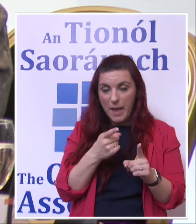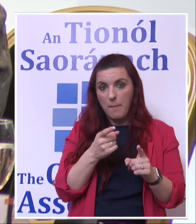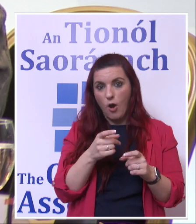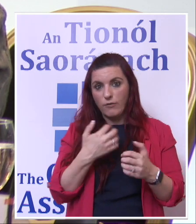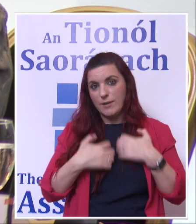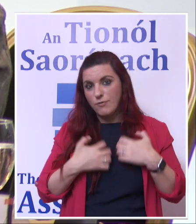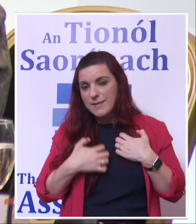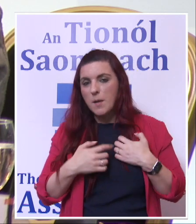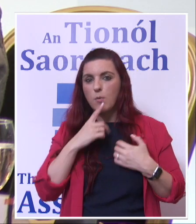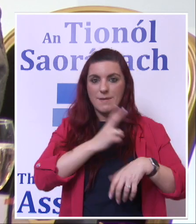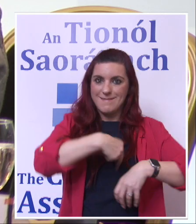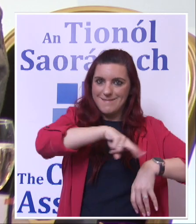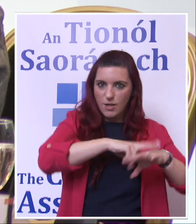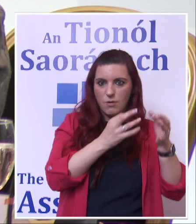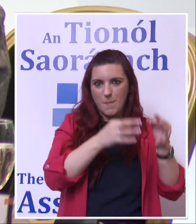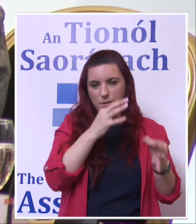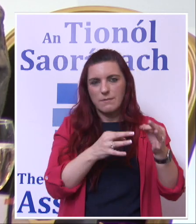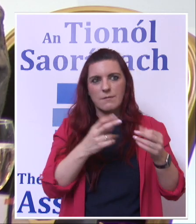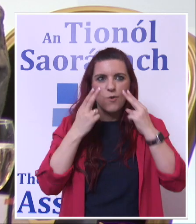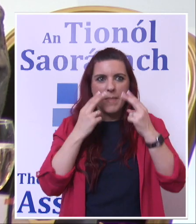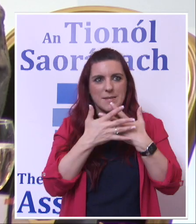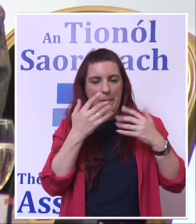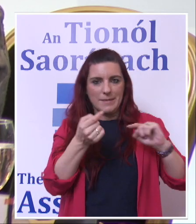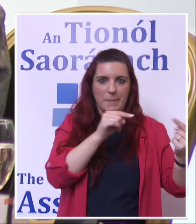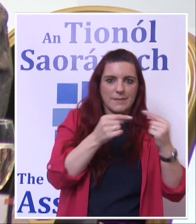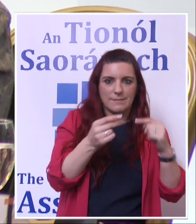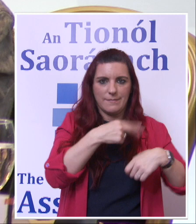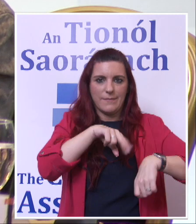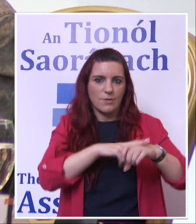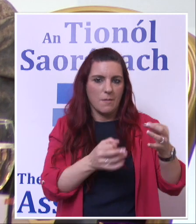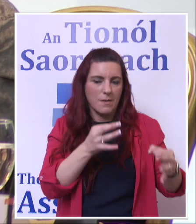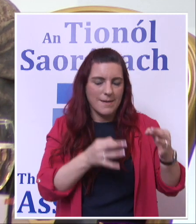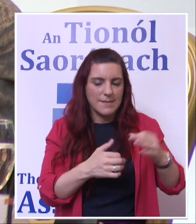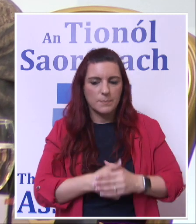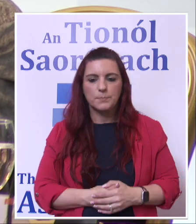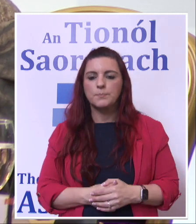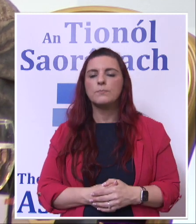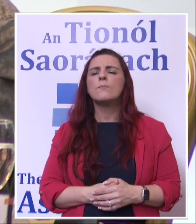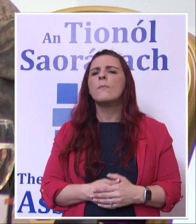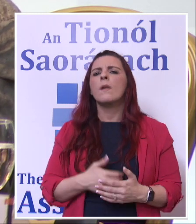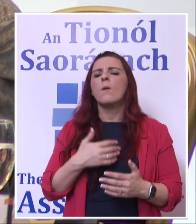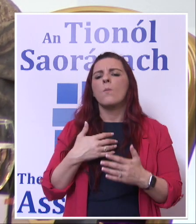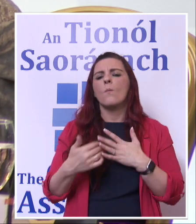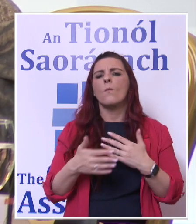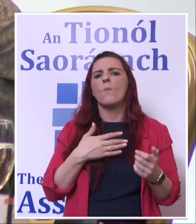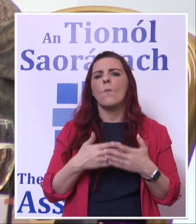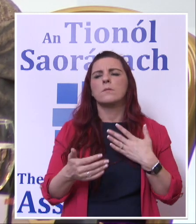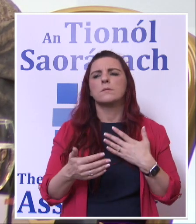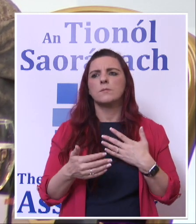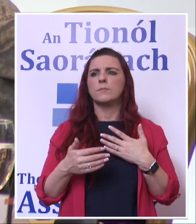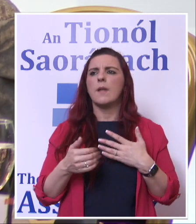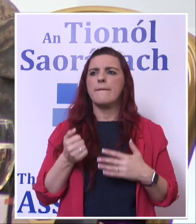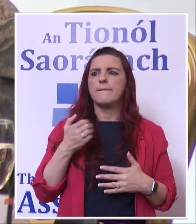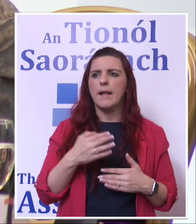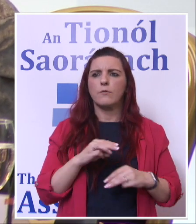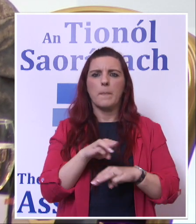whereas national politics, they'll keep abreast of those. What education is available to people to